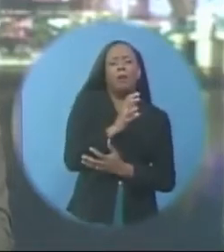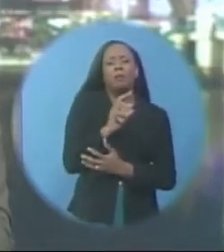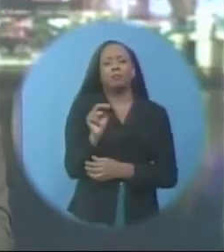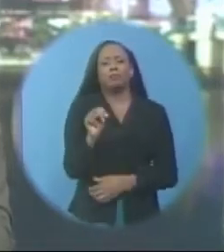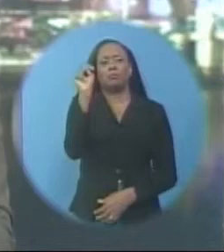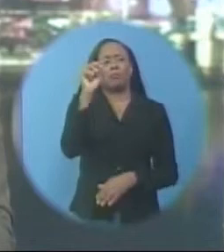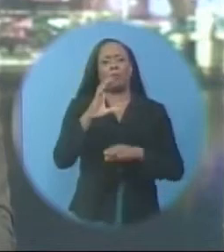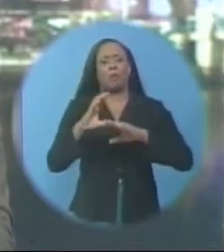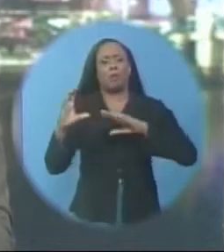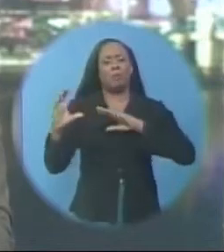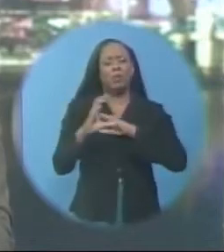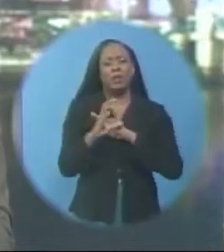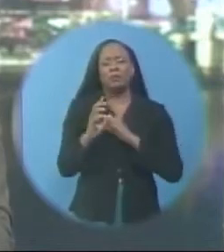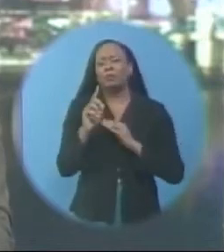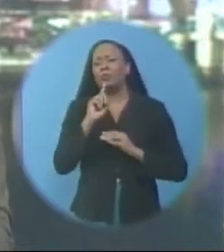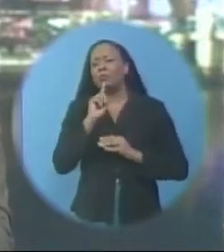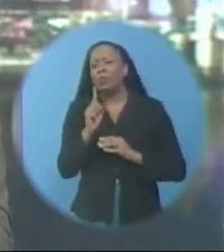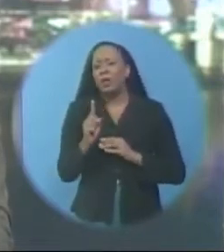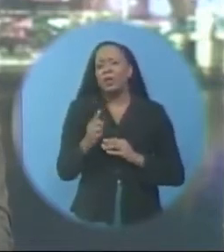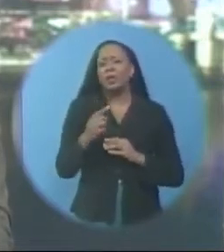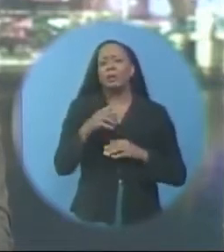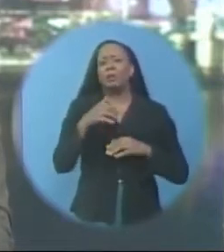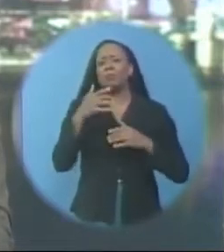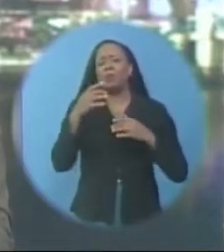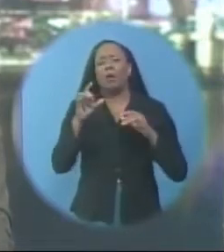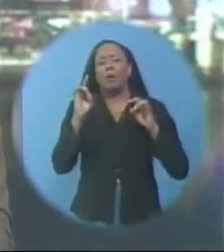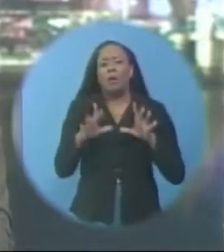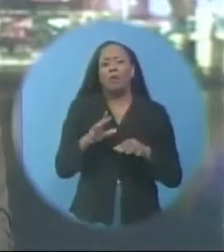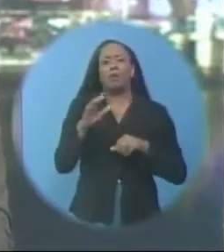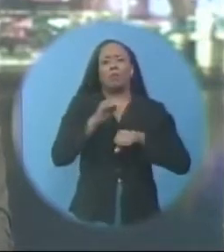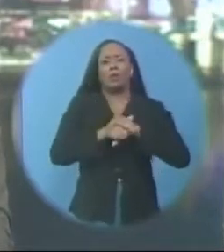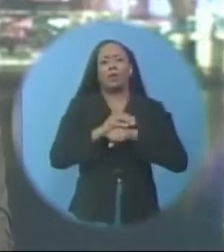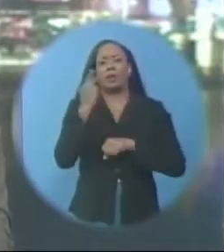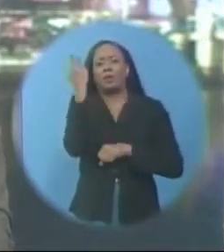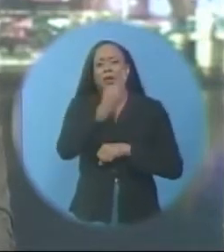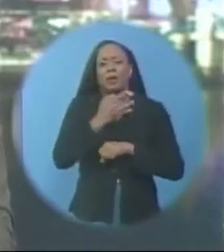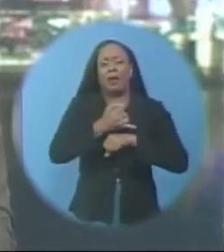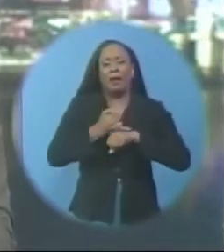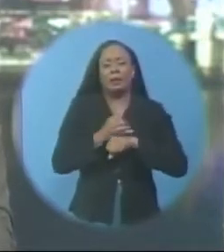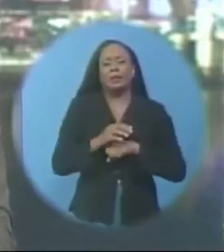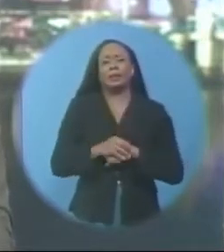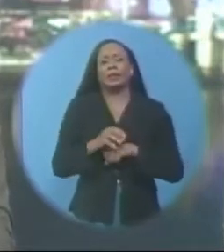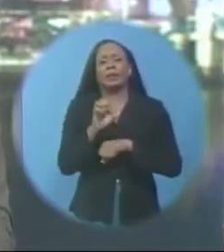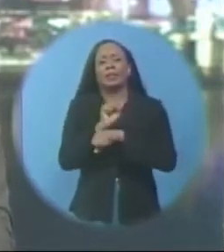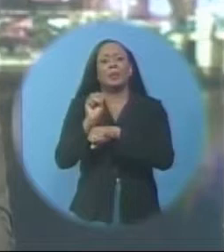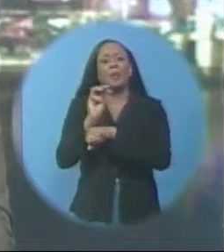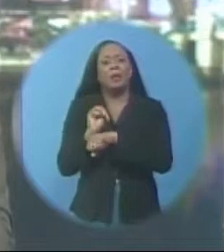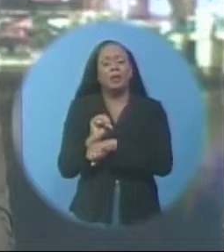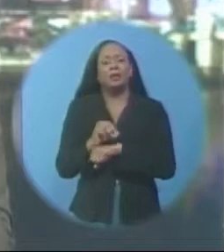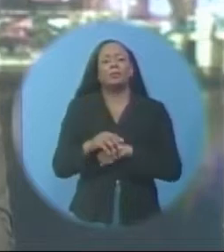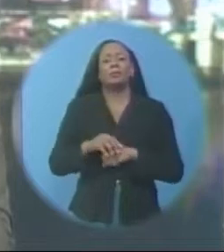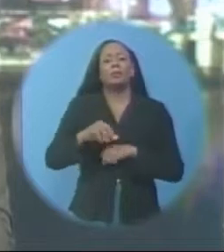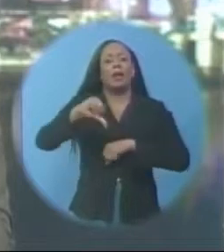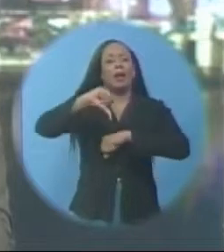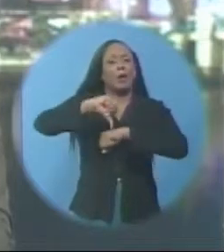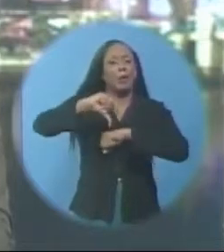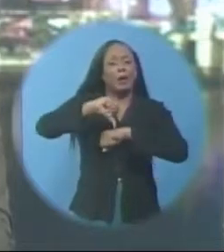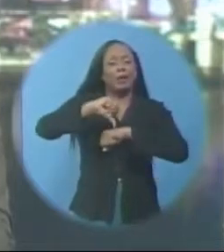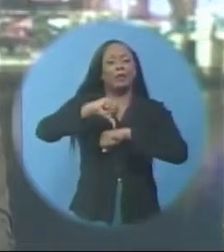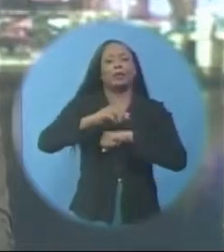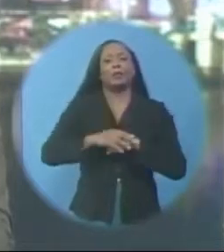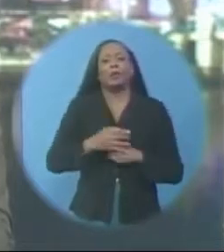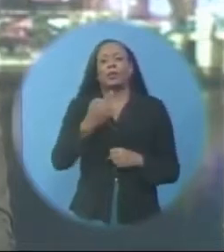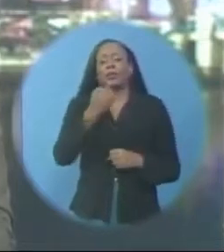Northern Caribbean, particularly the British Virgin Islands, St. Martin and Anguilla. Ms. Wellington says CIBC First